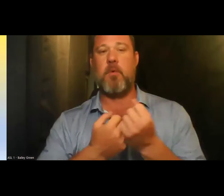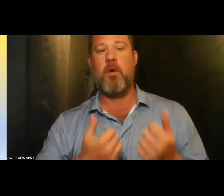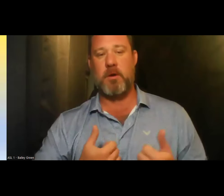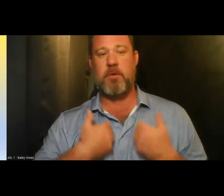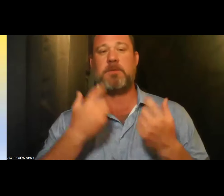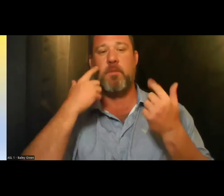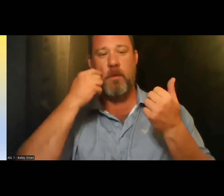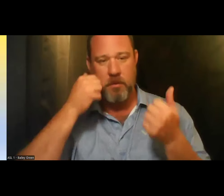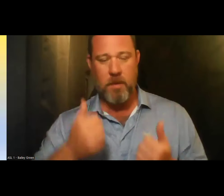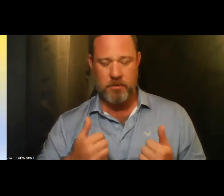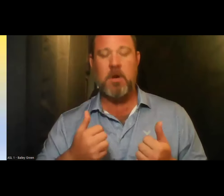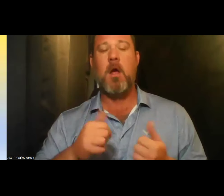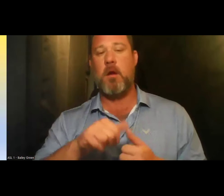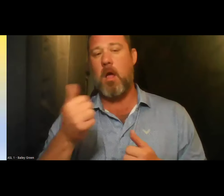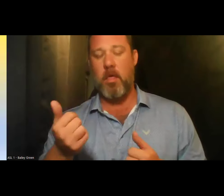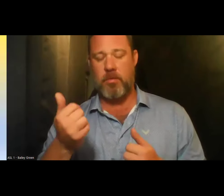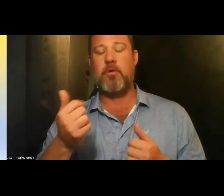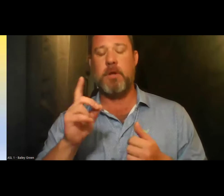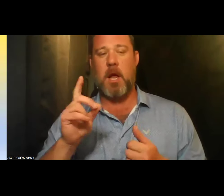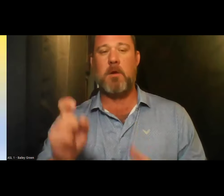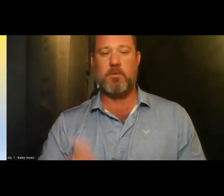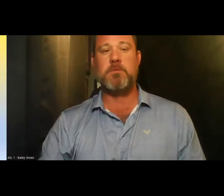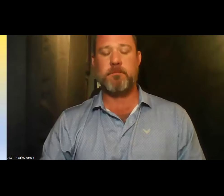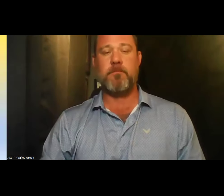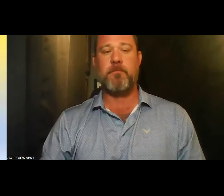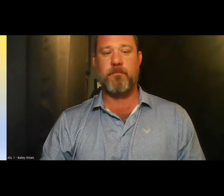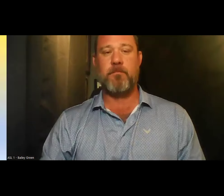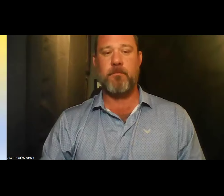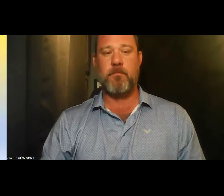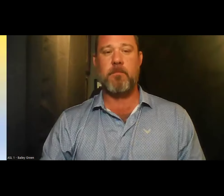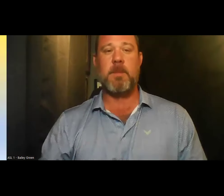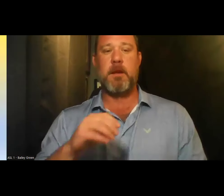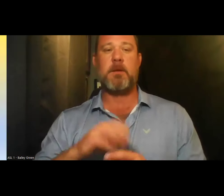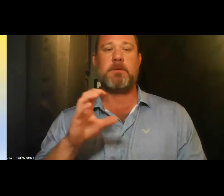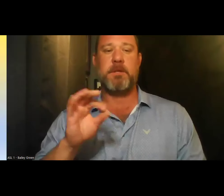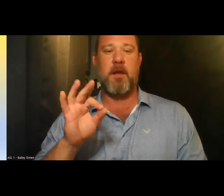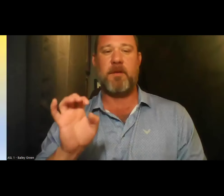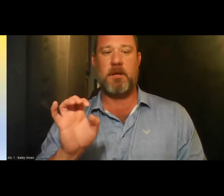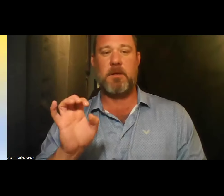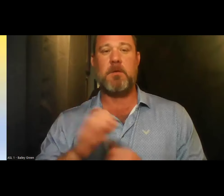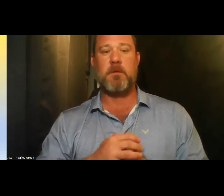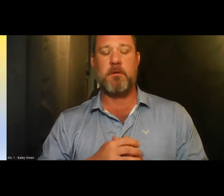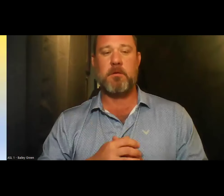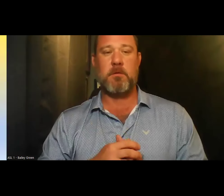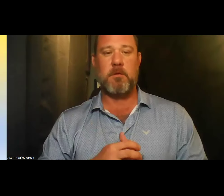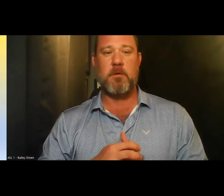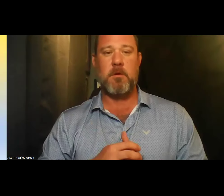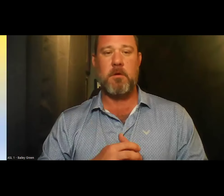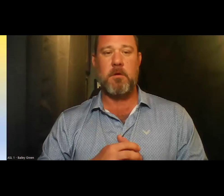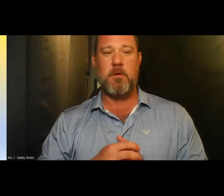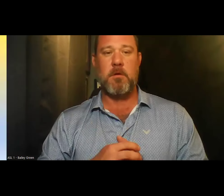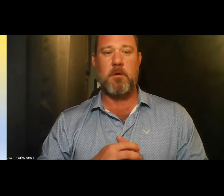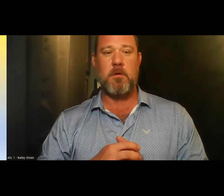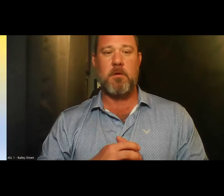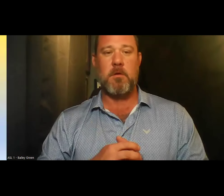with dementia and other cognitive diagnoses residing in RCFEs across the state. And I will turn